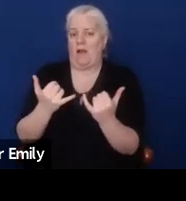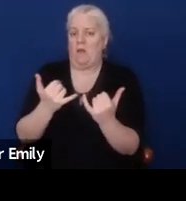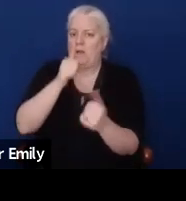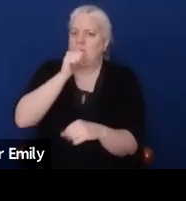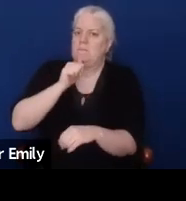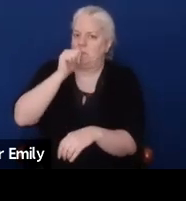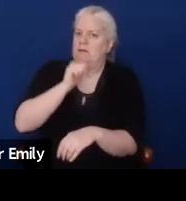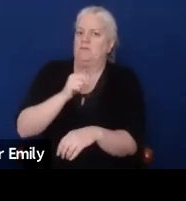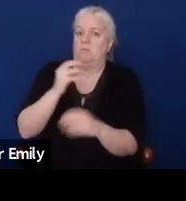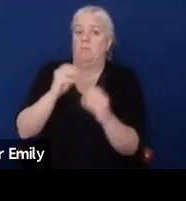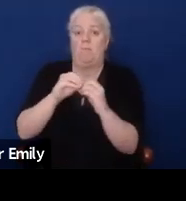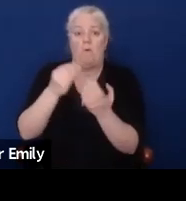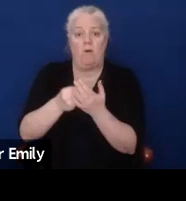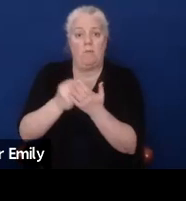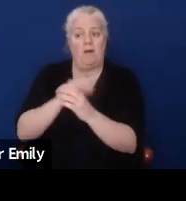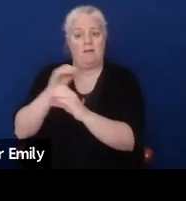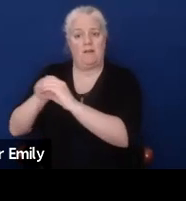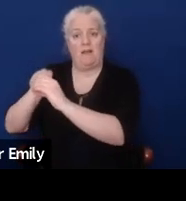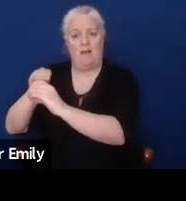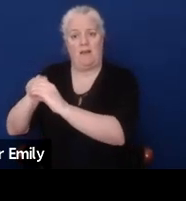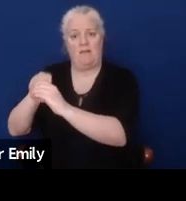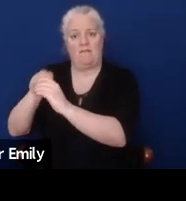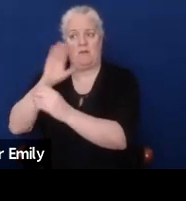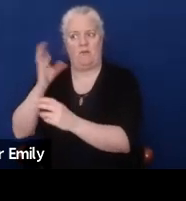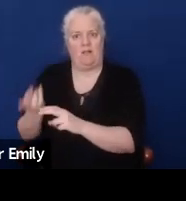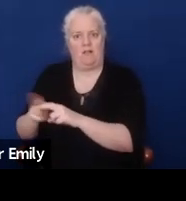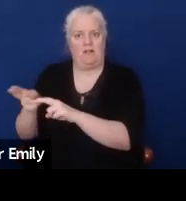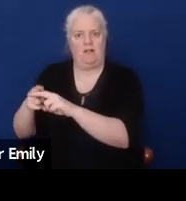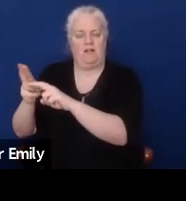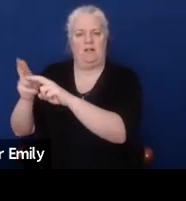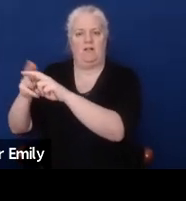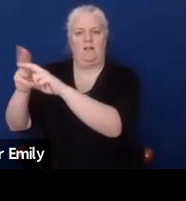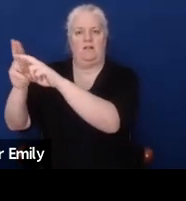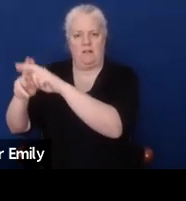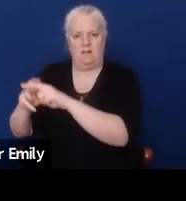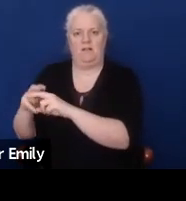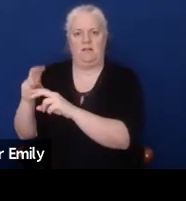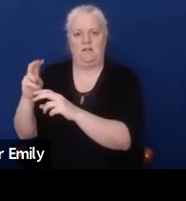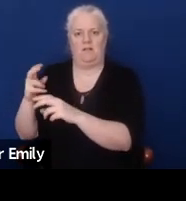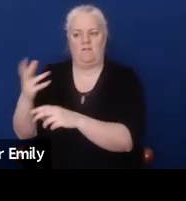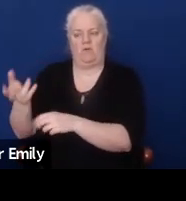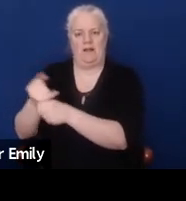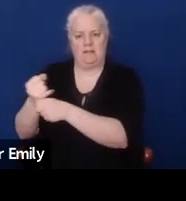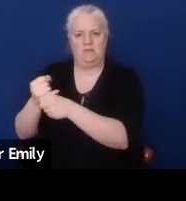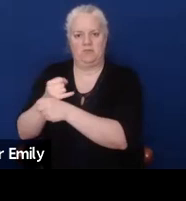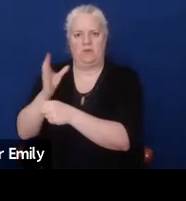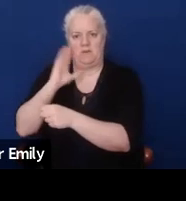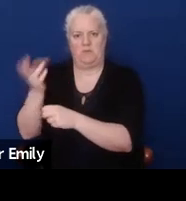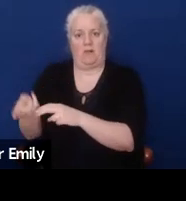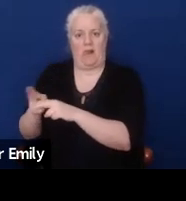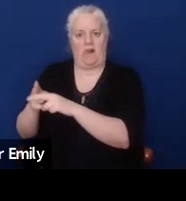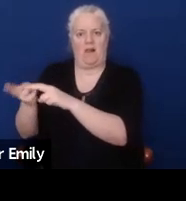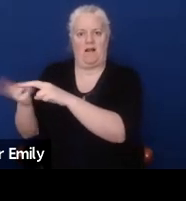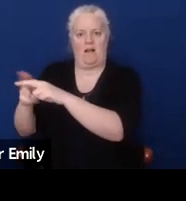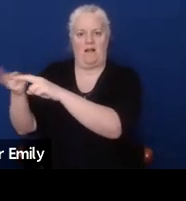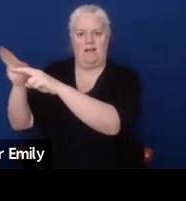in saving, you will withdraw more money. And you need to let the compound interest to do its magic.